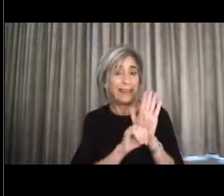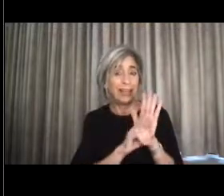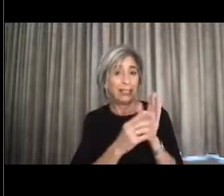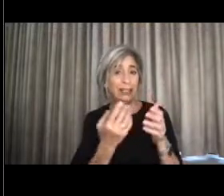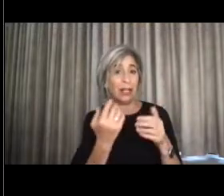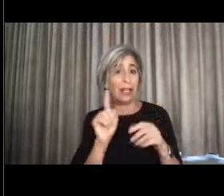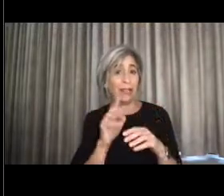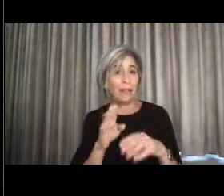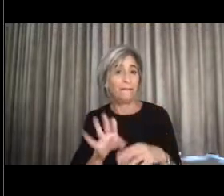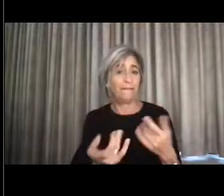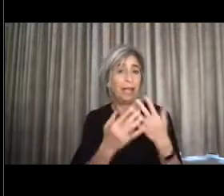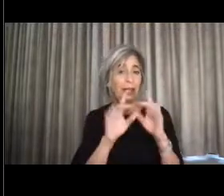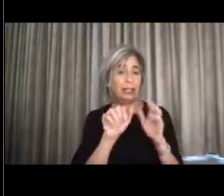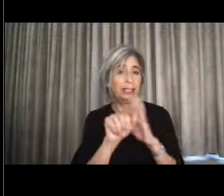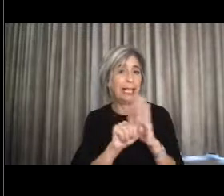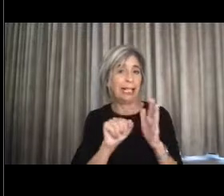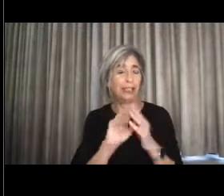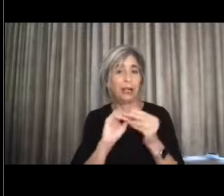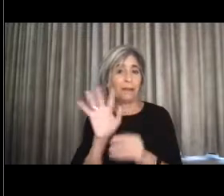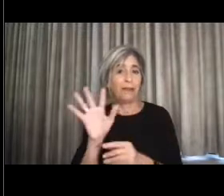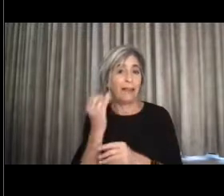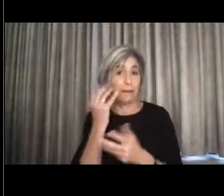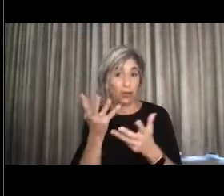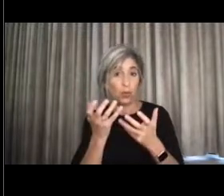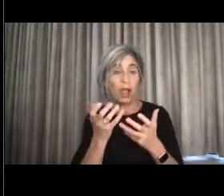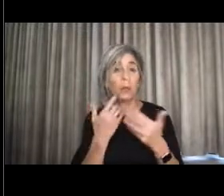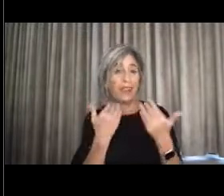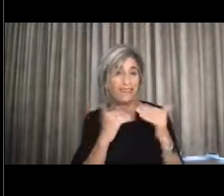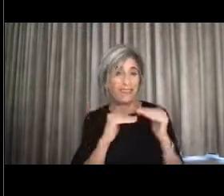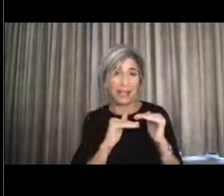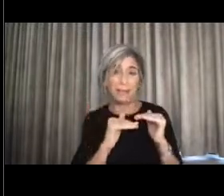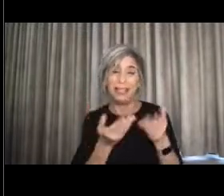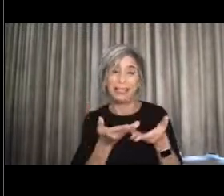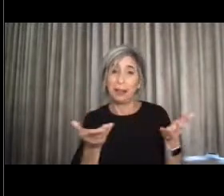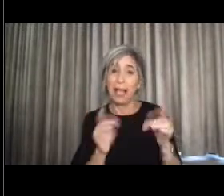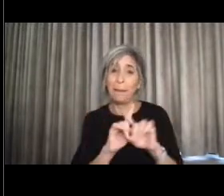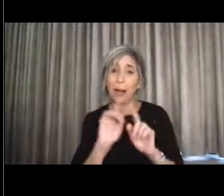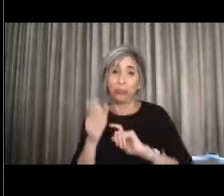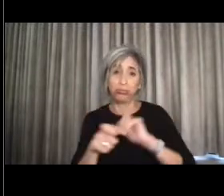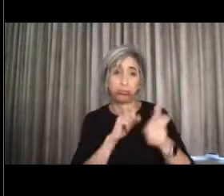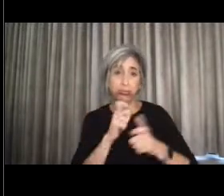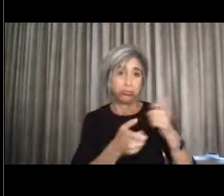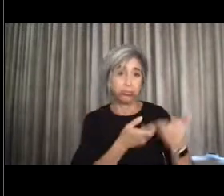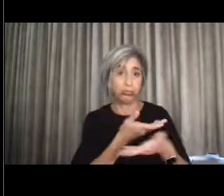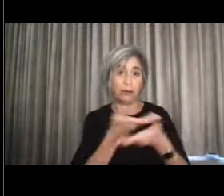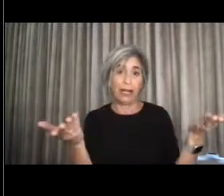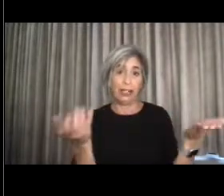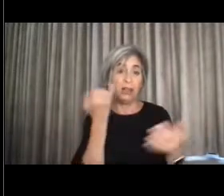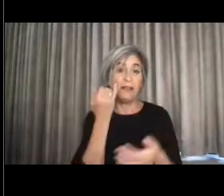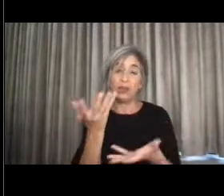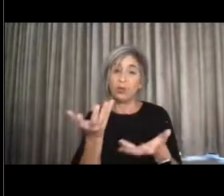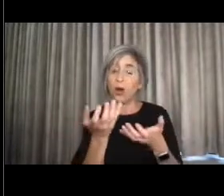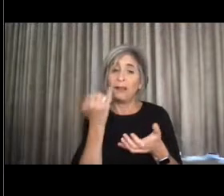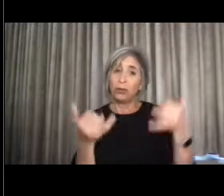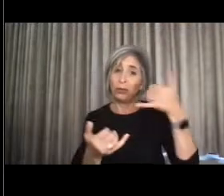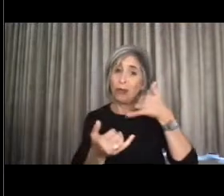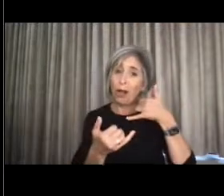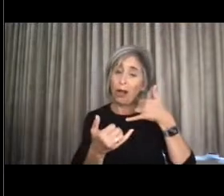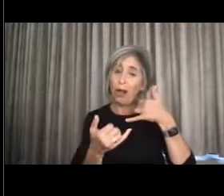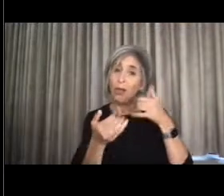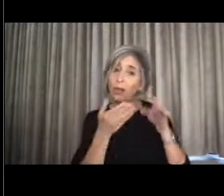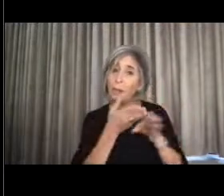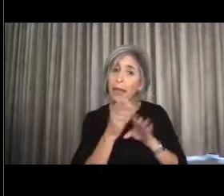anybody would like to have one, we do have a limited supply, and we would provide you with one if you want to call the main